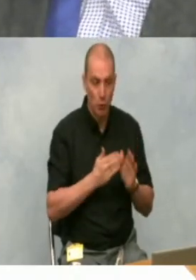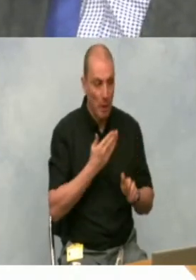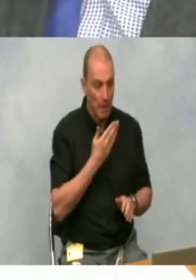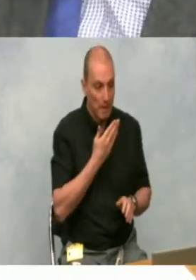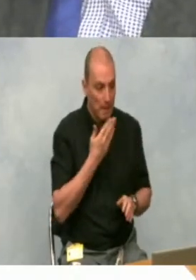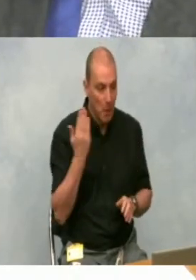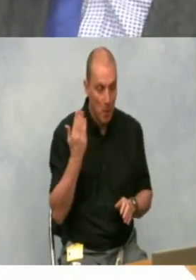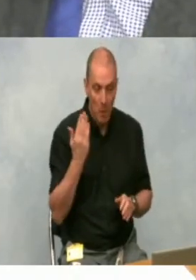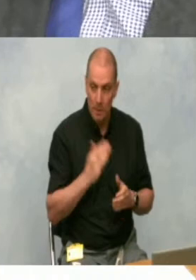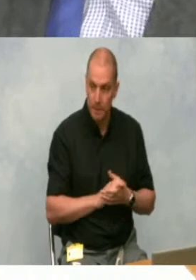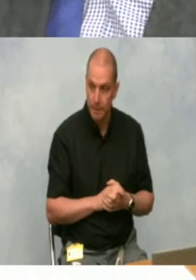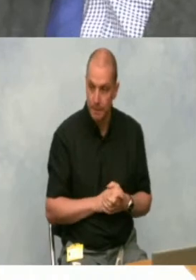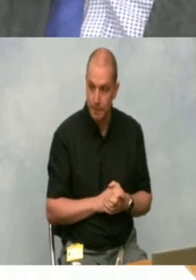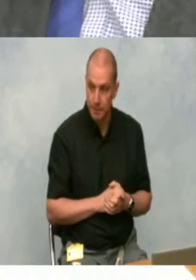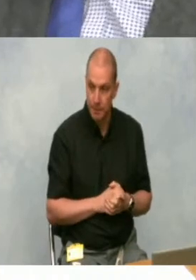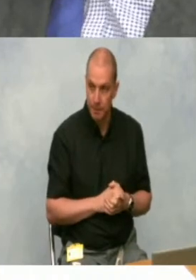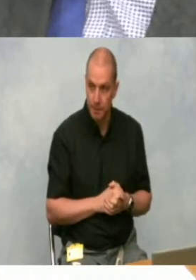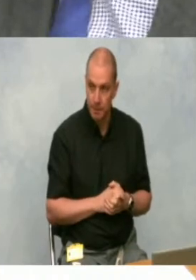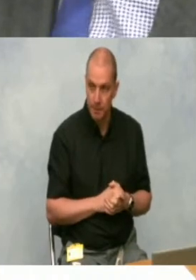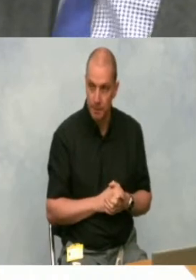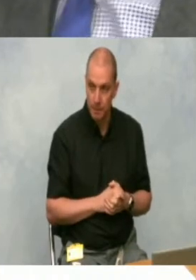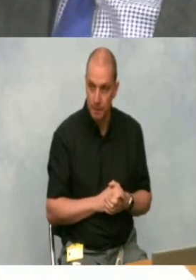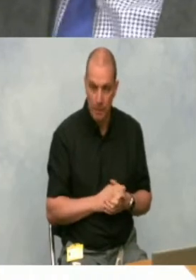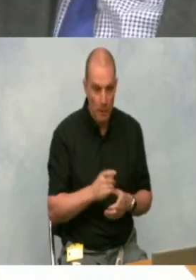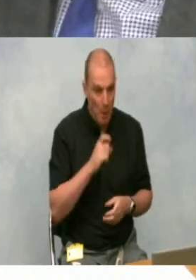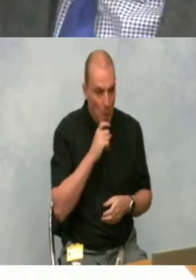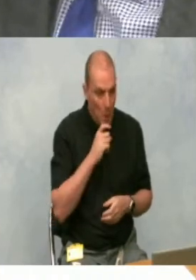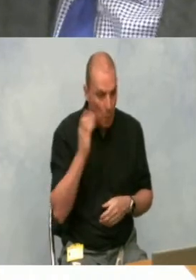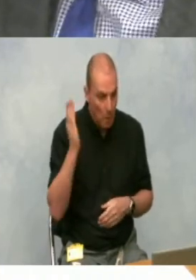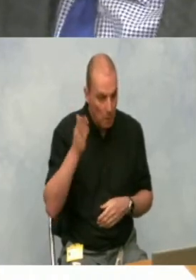Sorry, I beg your pardon. Who's going to speak to him?